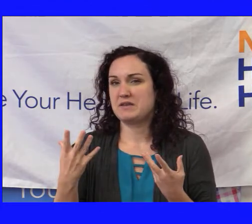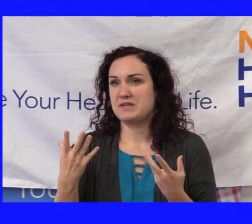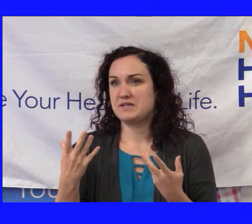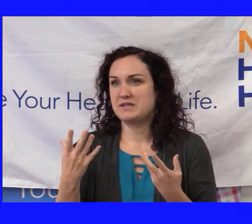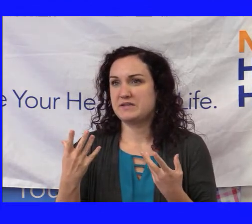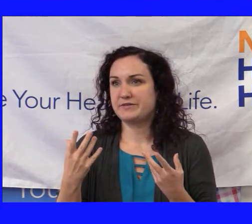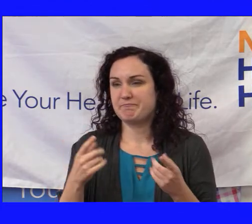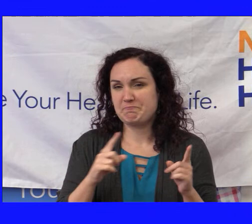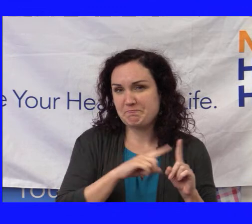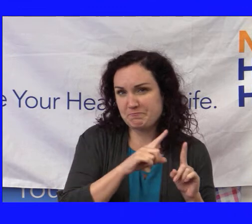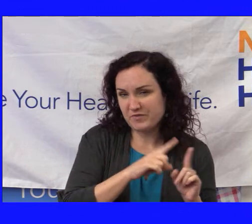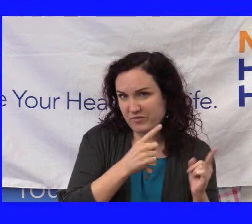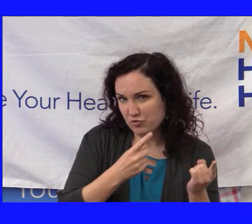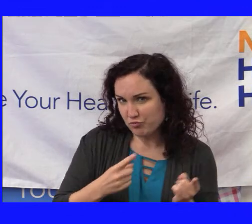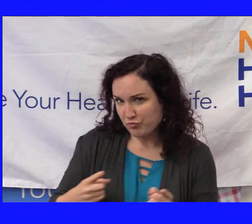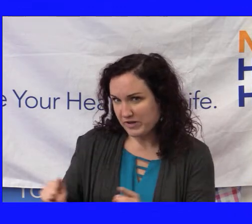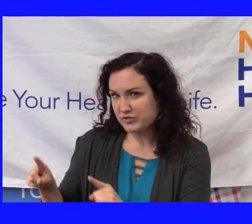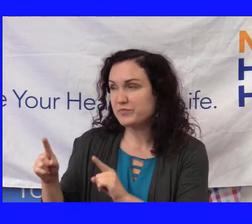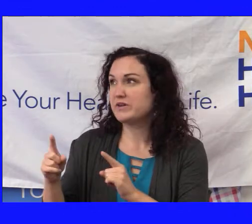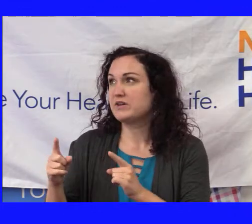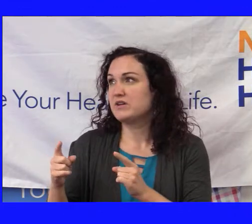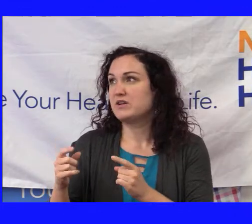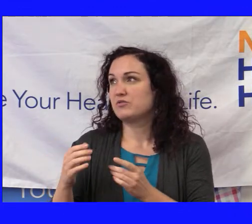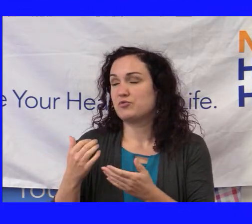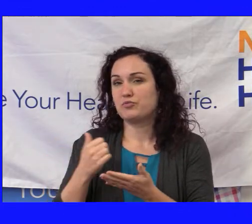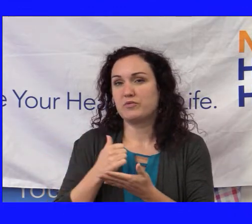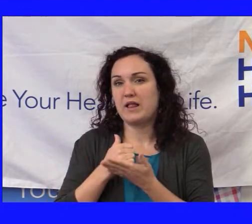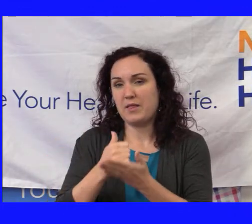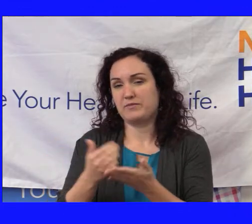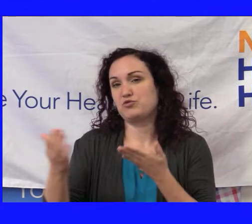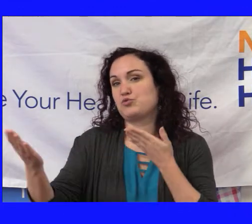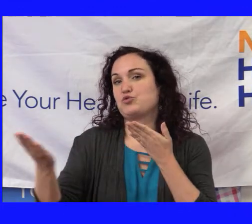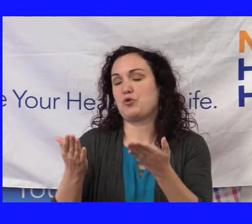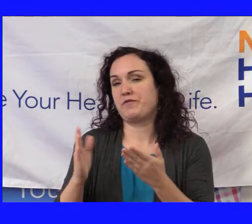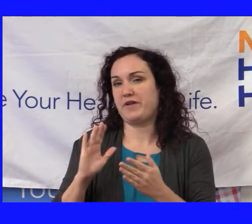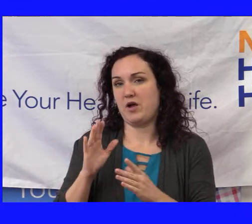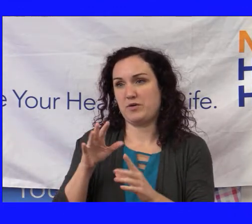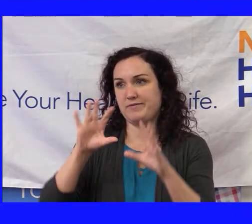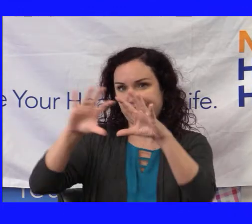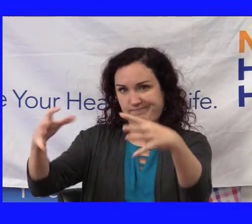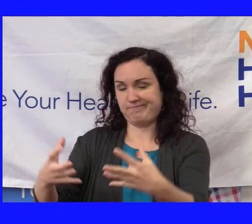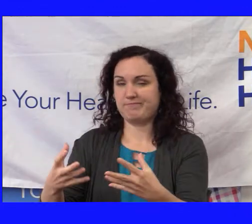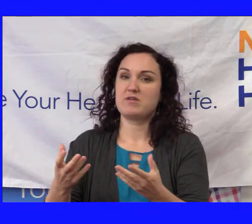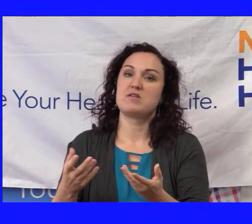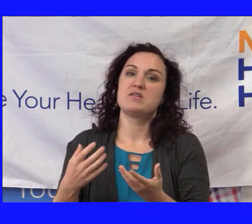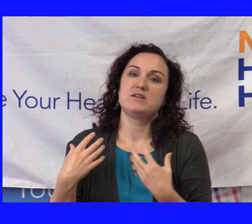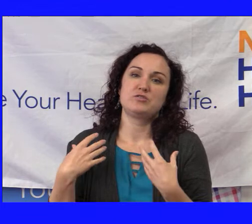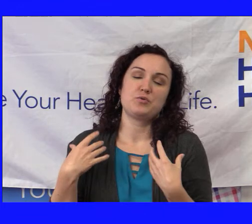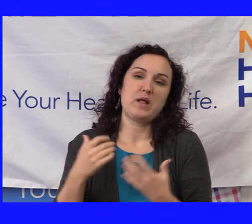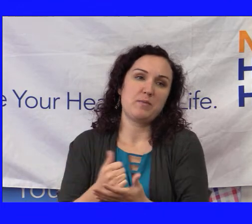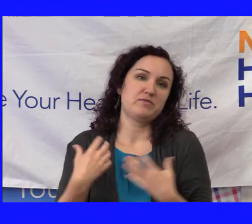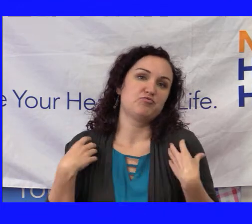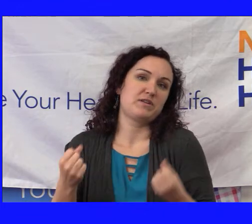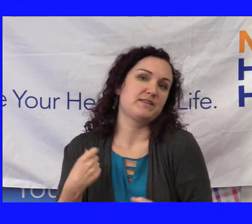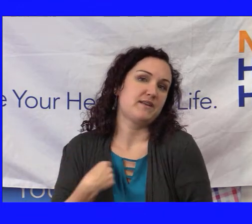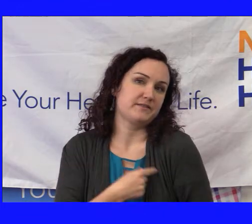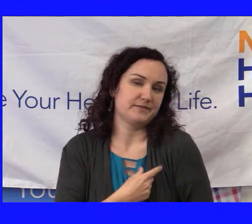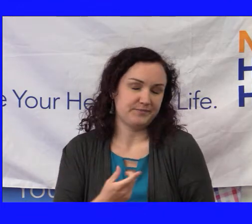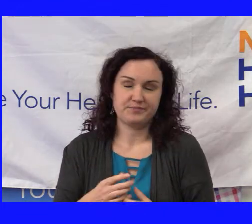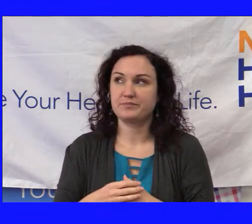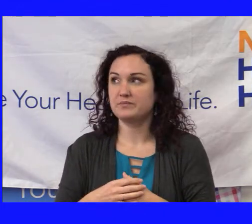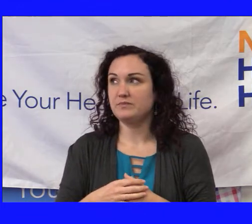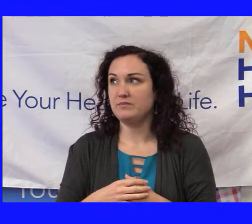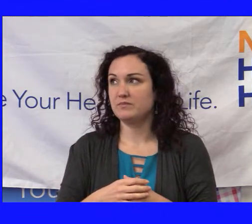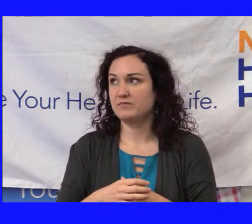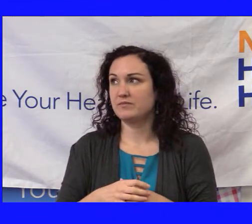to continue to better serve our populations as well as strengthen us. That was really, you know, that was really what